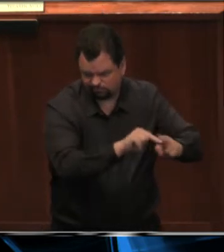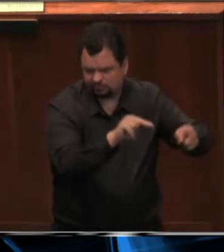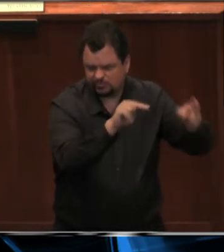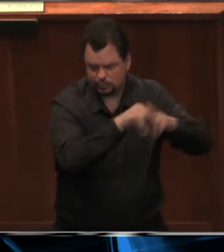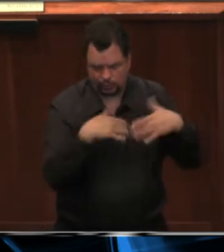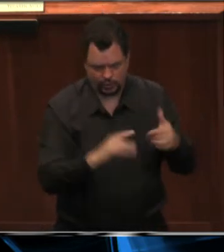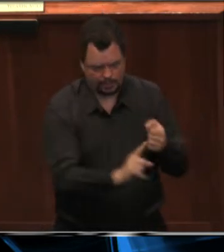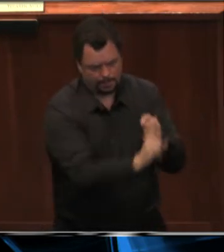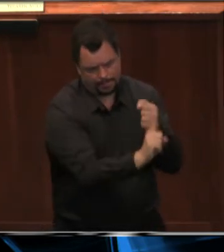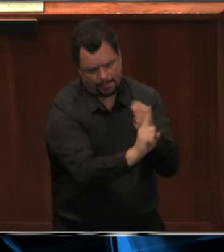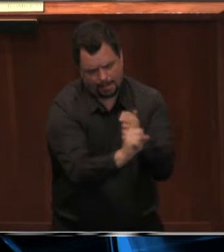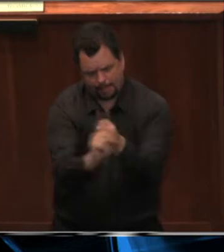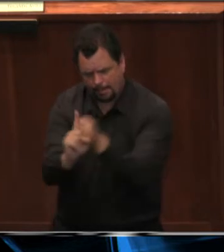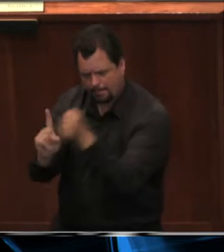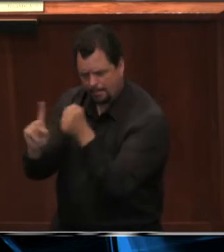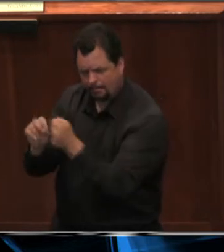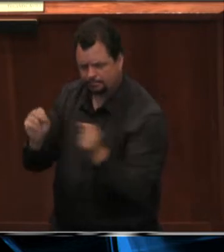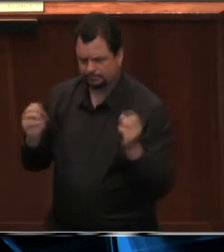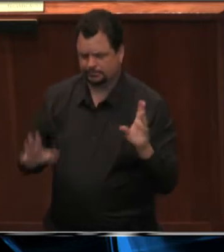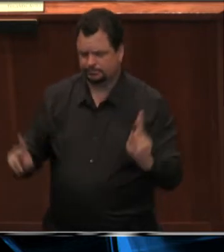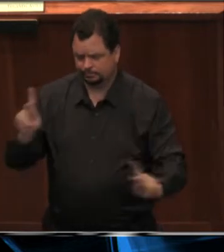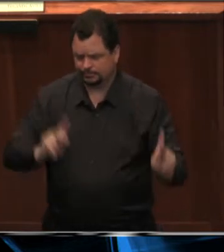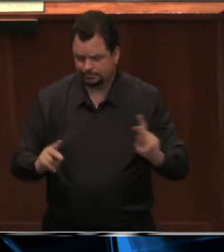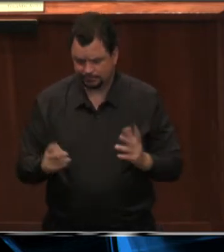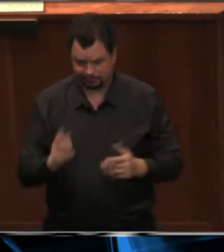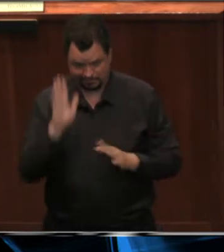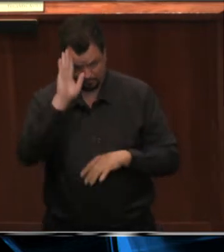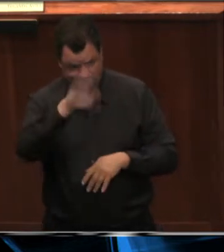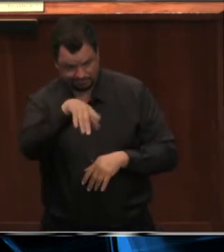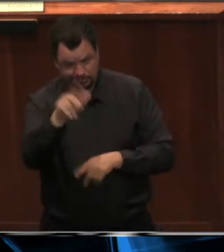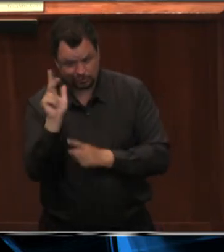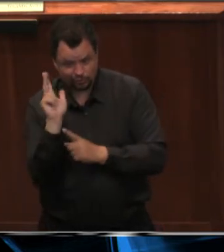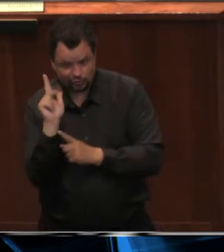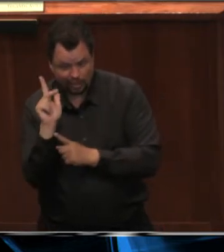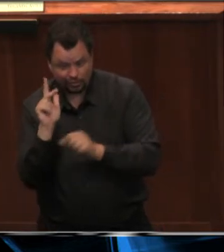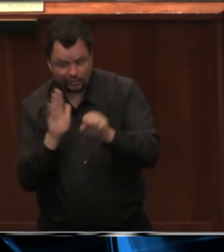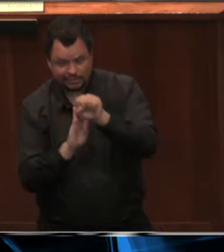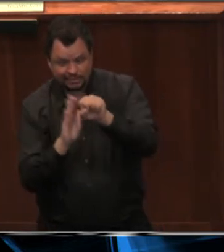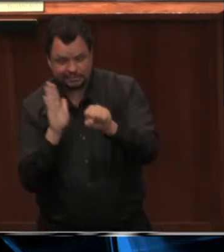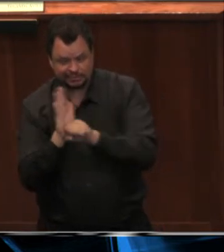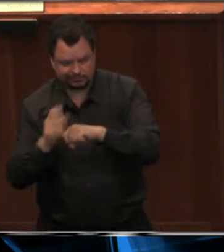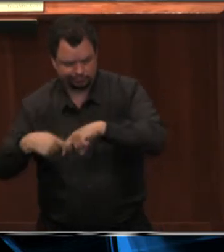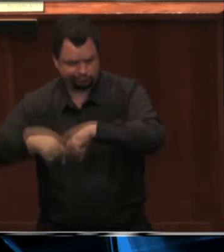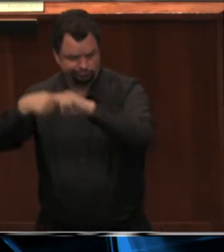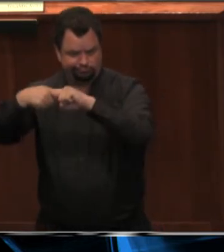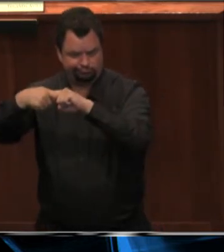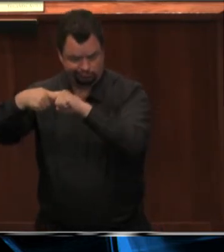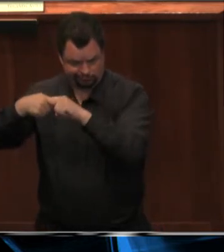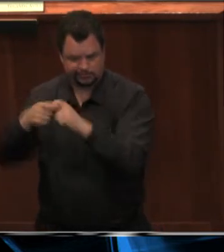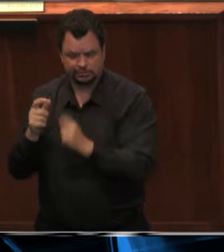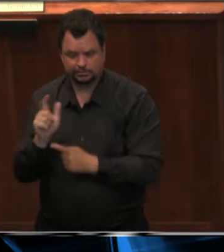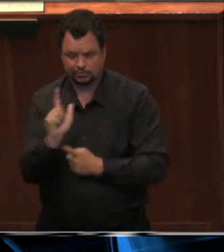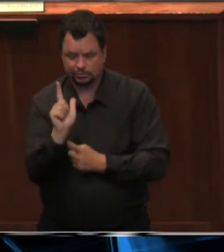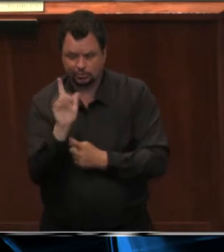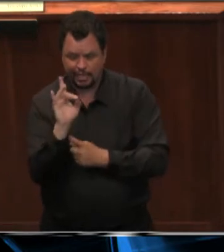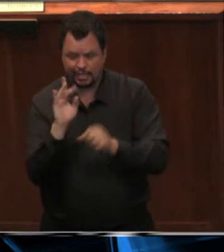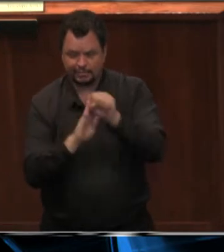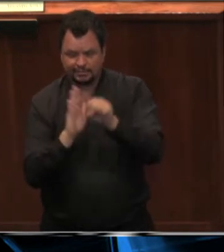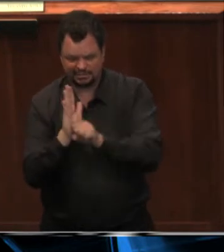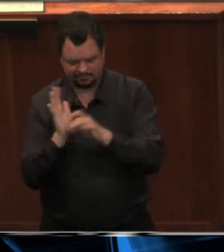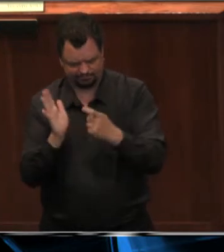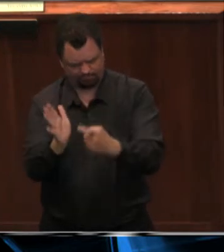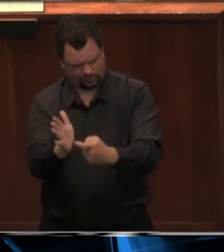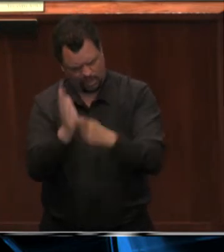23 states have either paused or reversed their reopening plans, and 28 states now have statewide mask